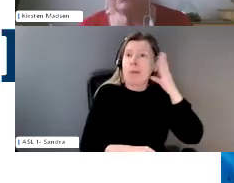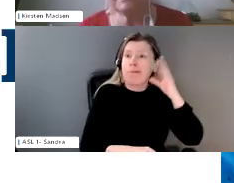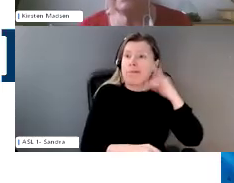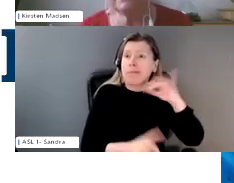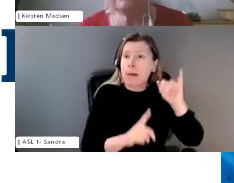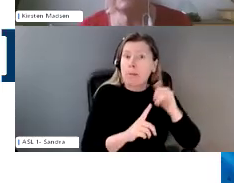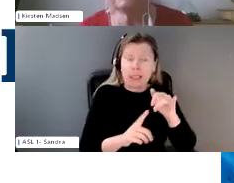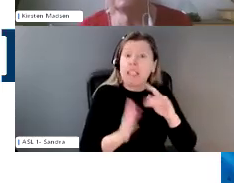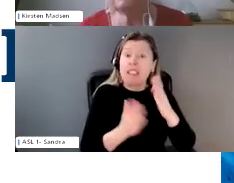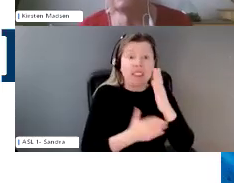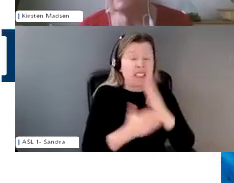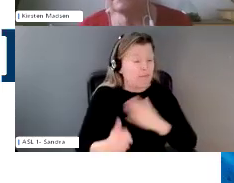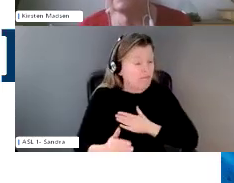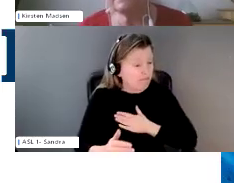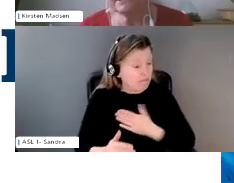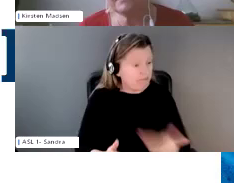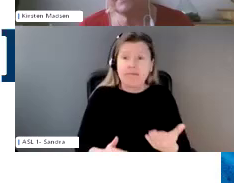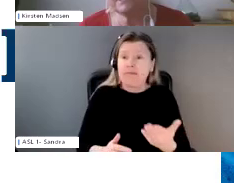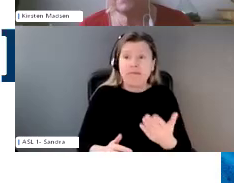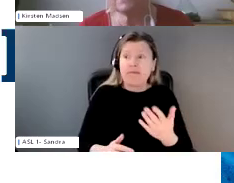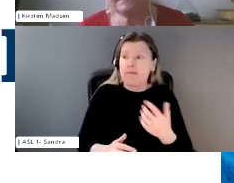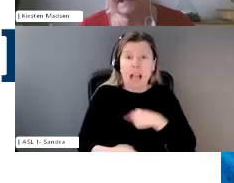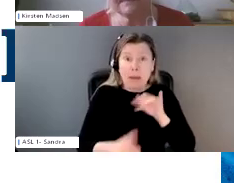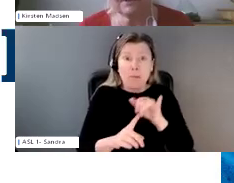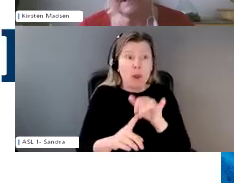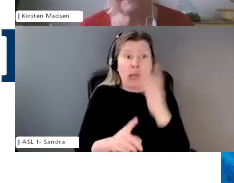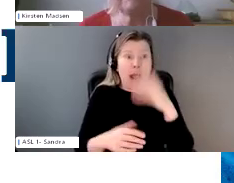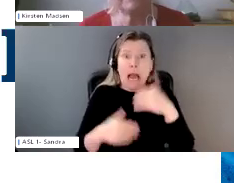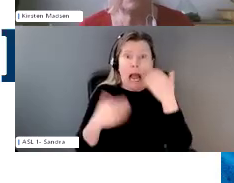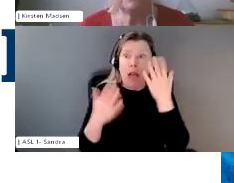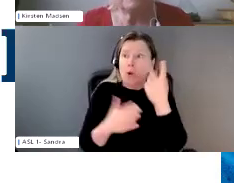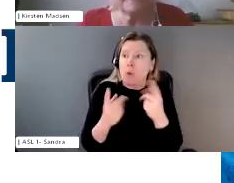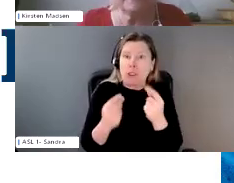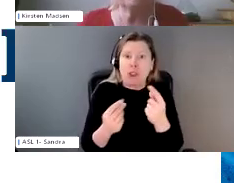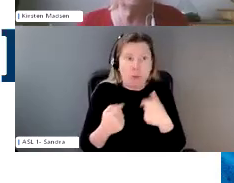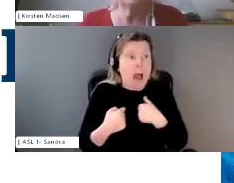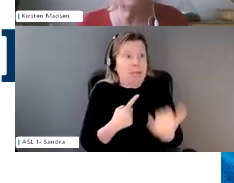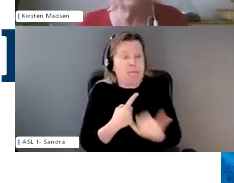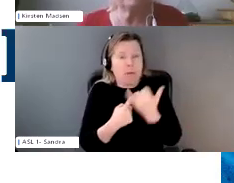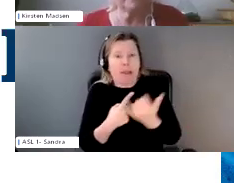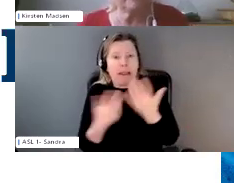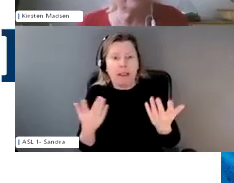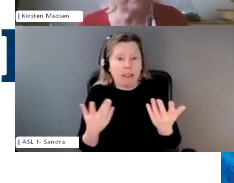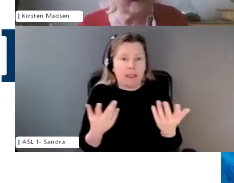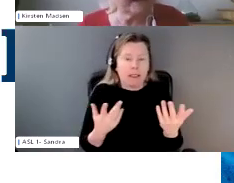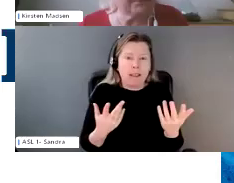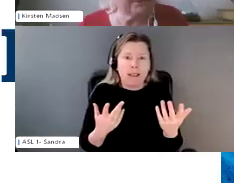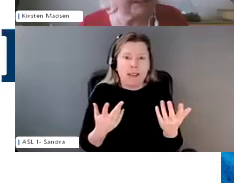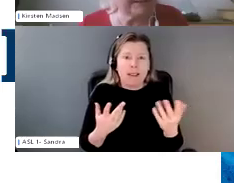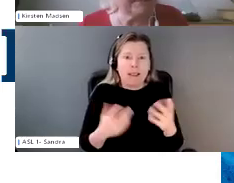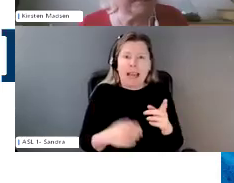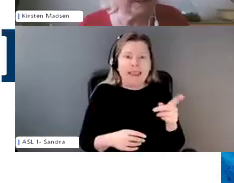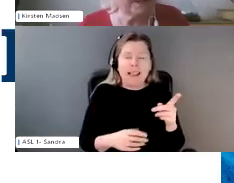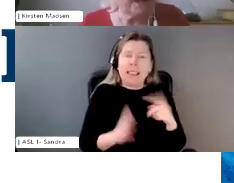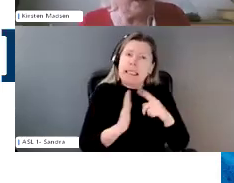in bullying because I don't know what else to do. I'm getting bullied. They do not know their behavior is in fact